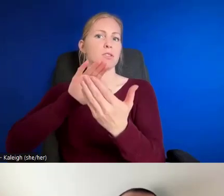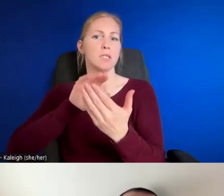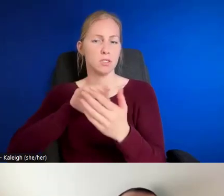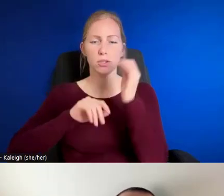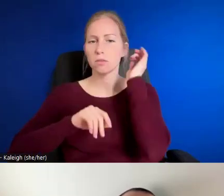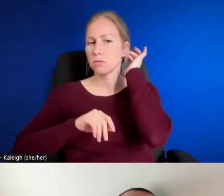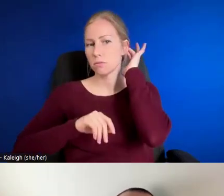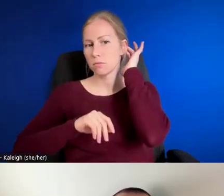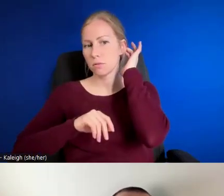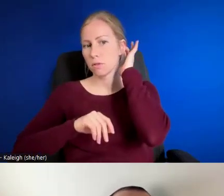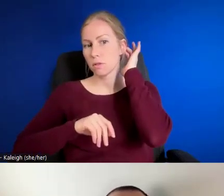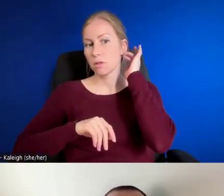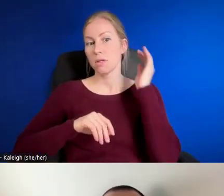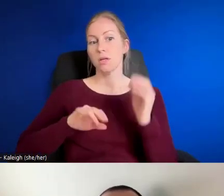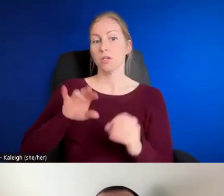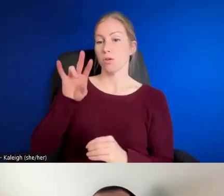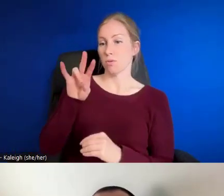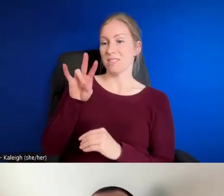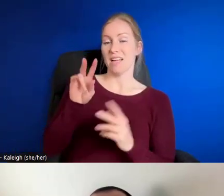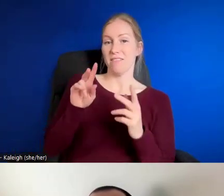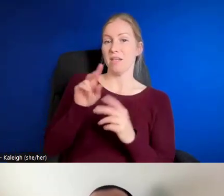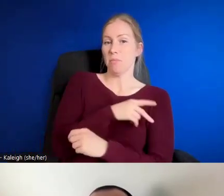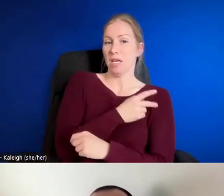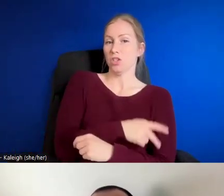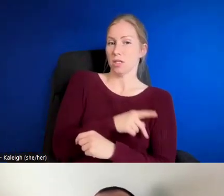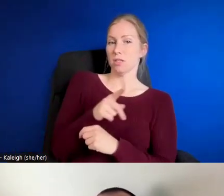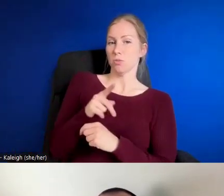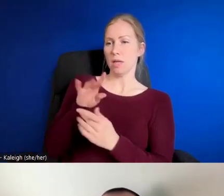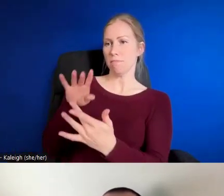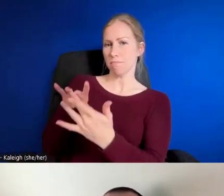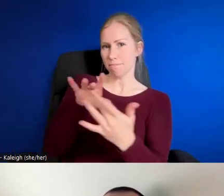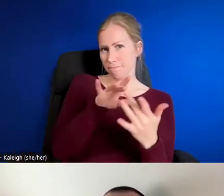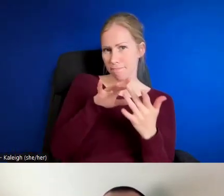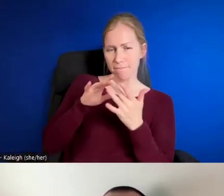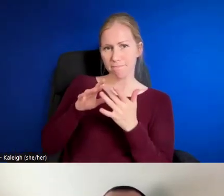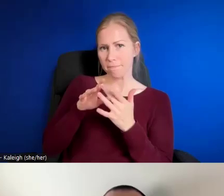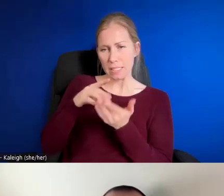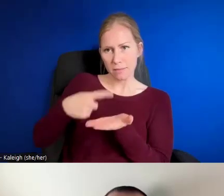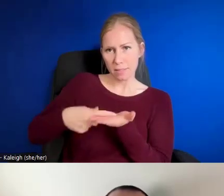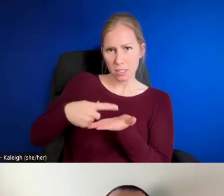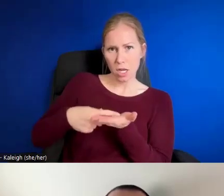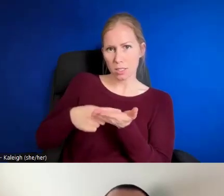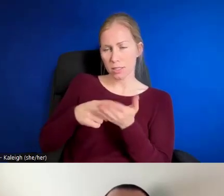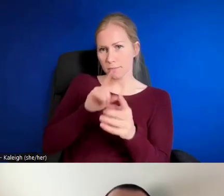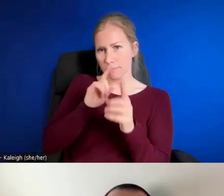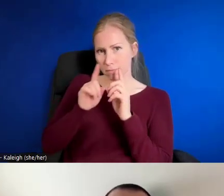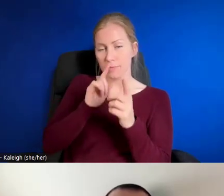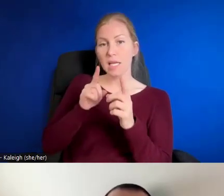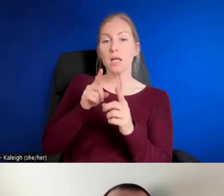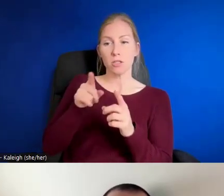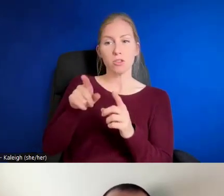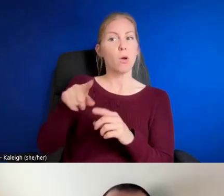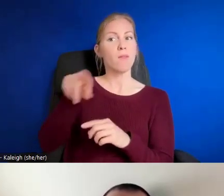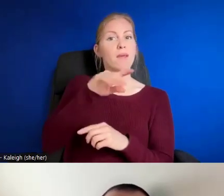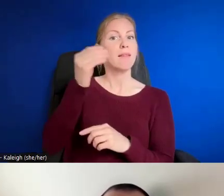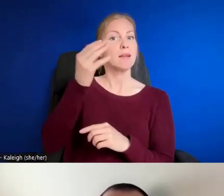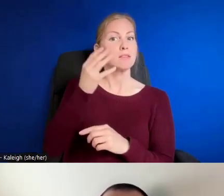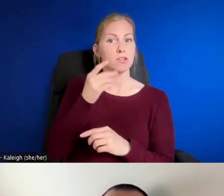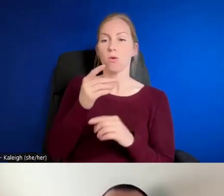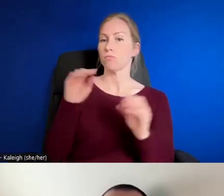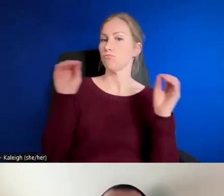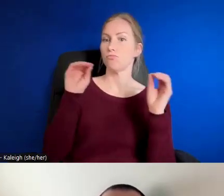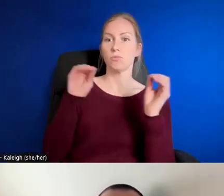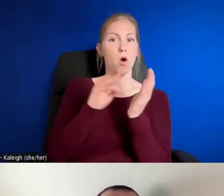7 patients that we spoke to specifically about this informed us that they received no oral